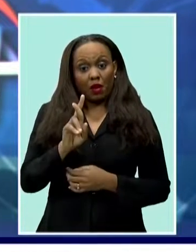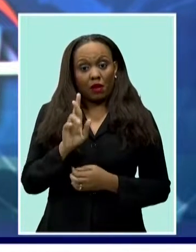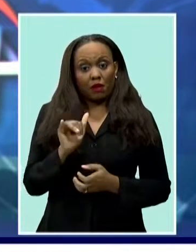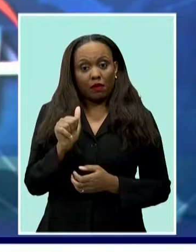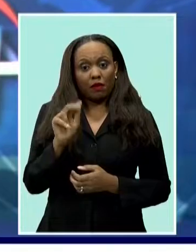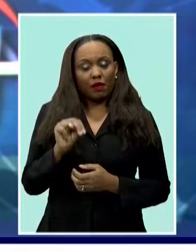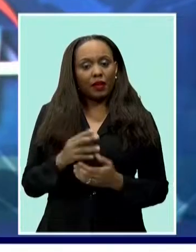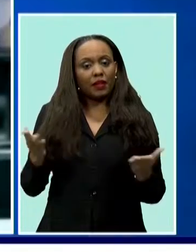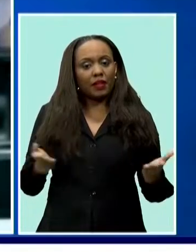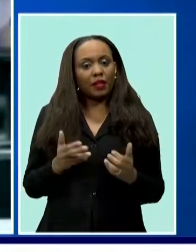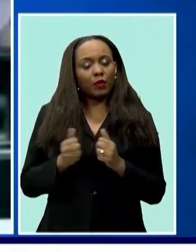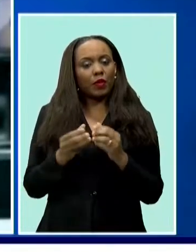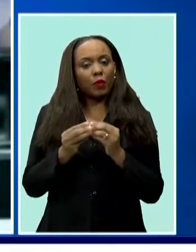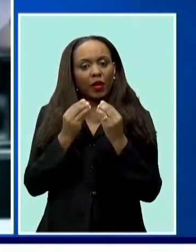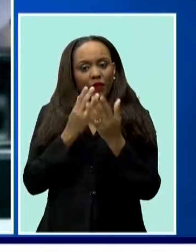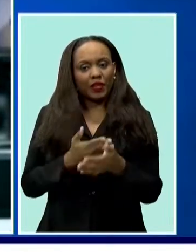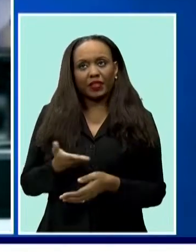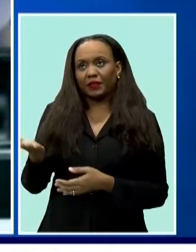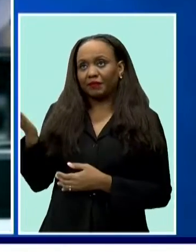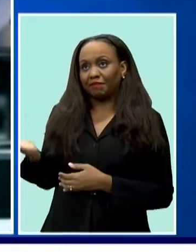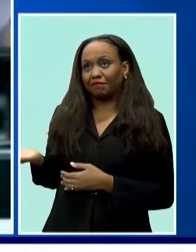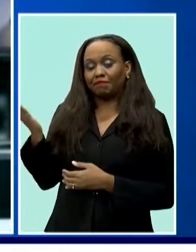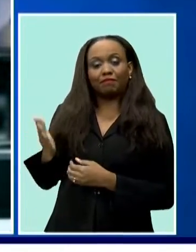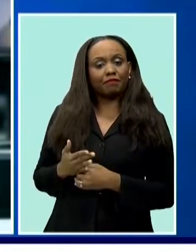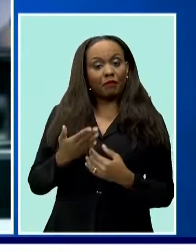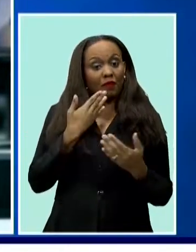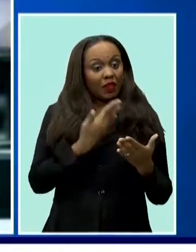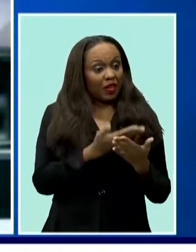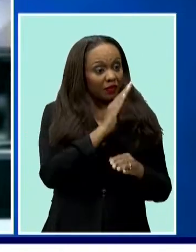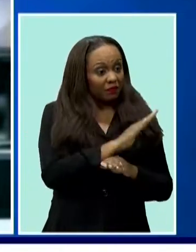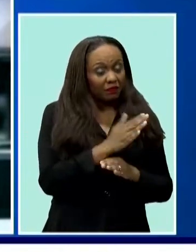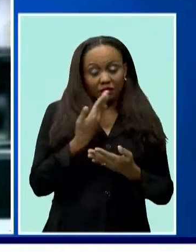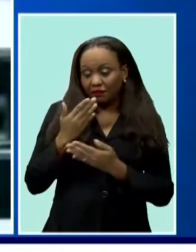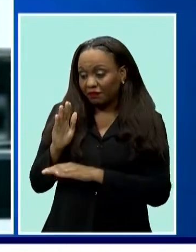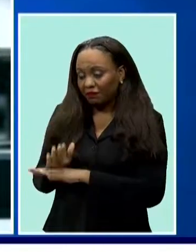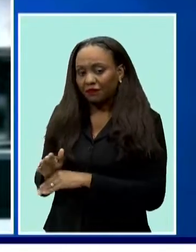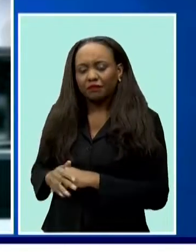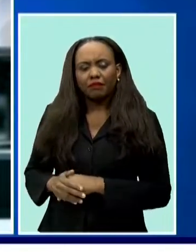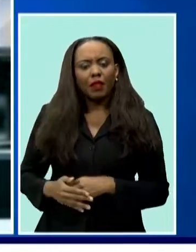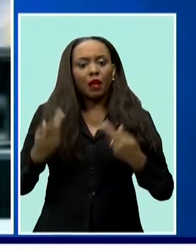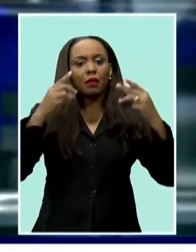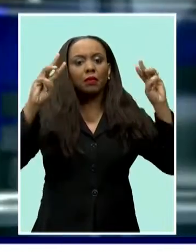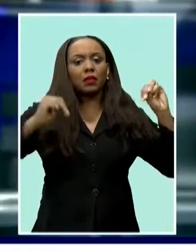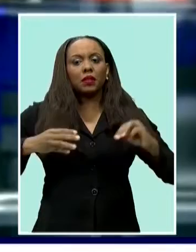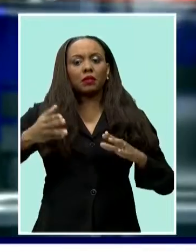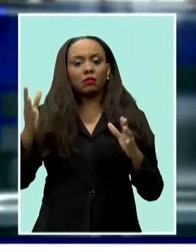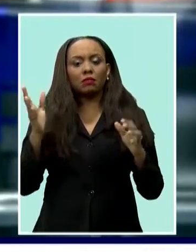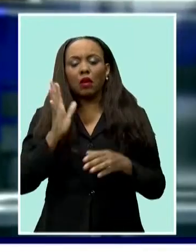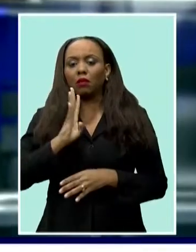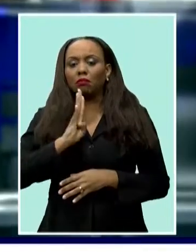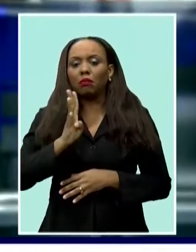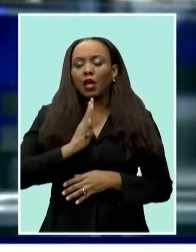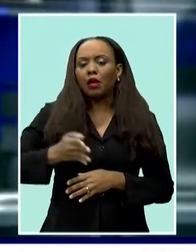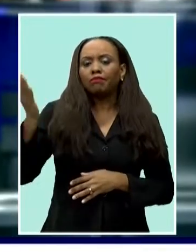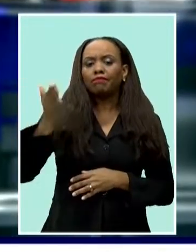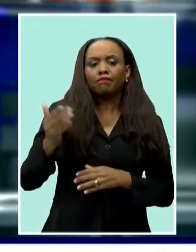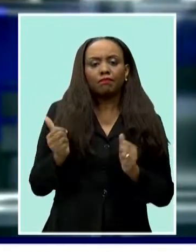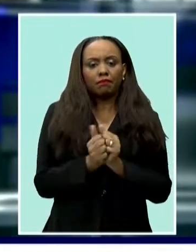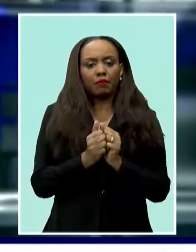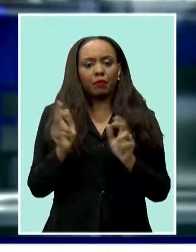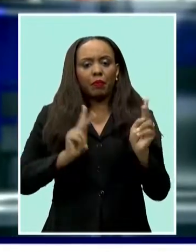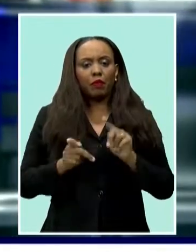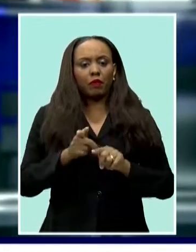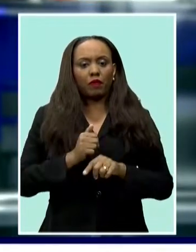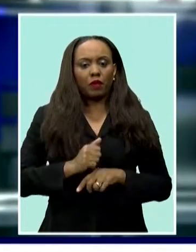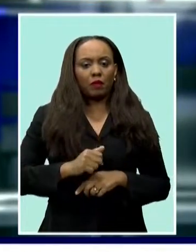with those details. Good evening, Ryan. Good evening, Lisa. Good evening, viewers. Well, Prime Minister Motley was speaking to officials from both the state-owned transport board